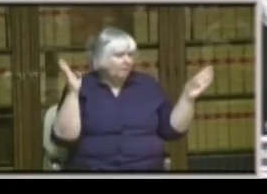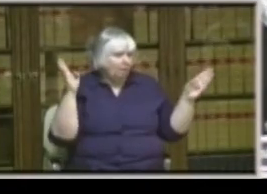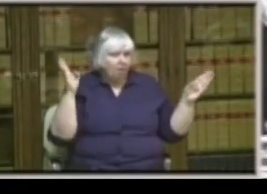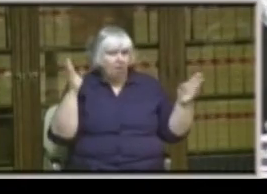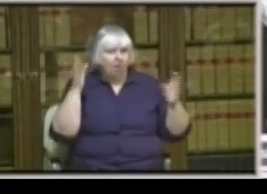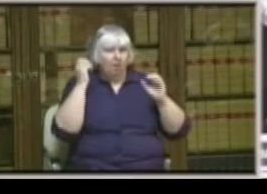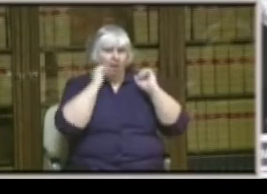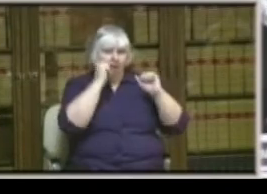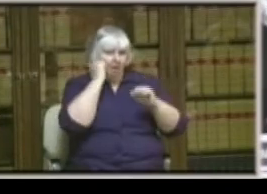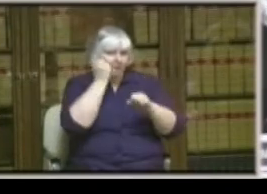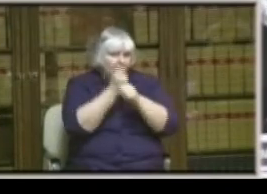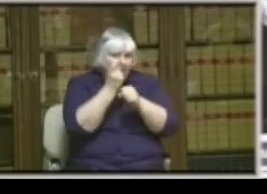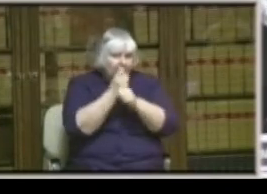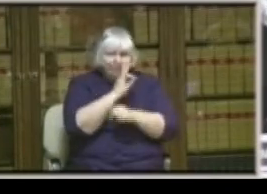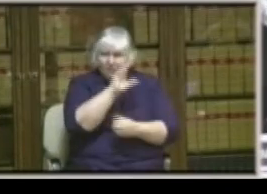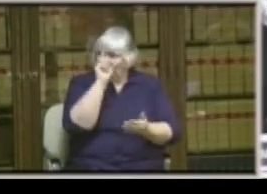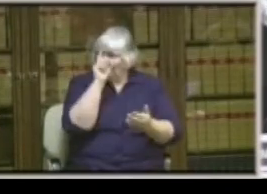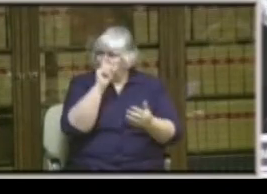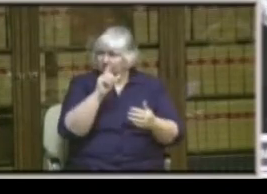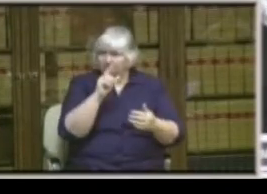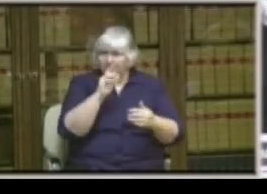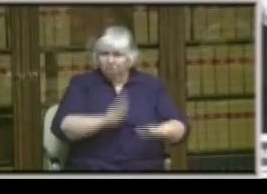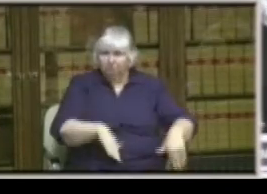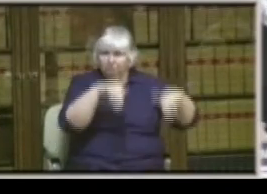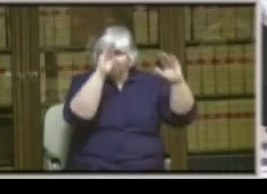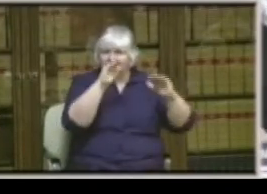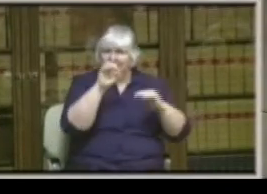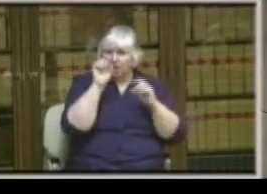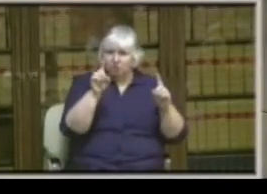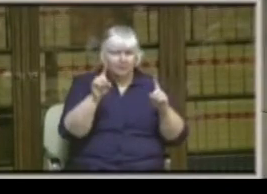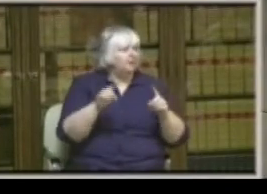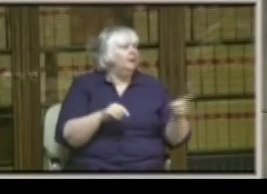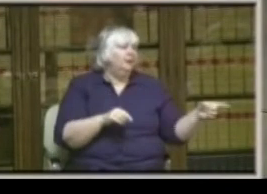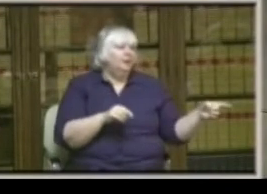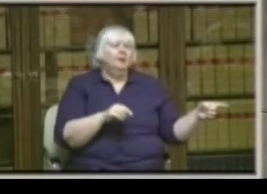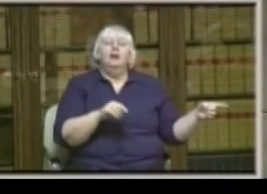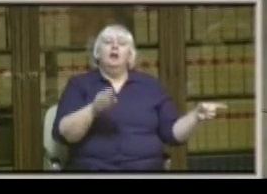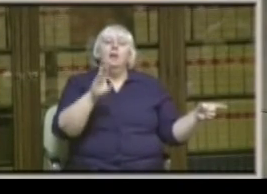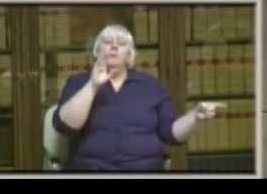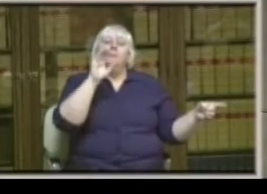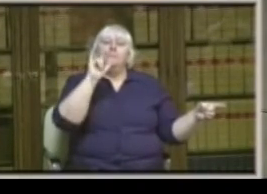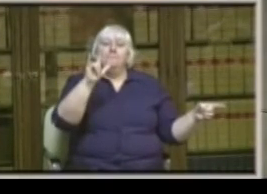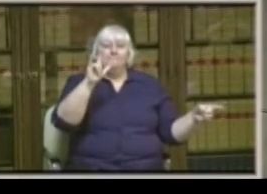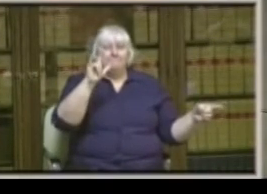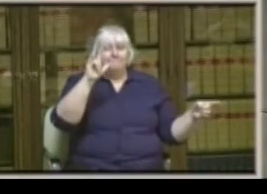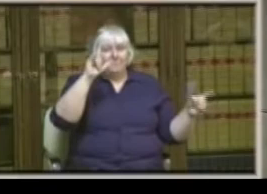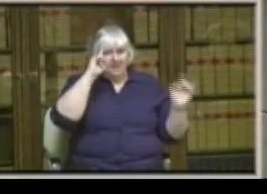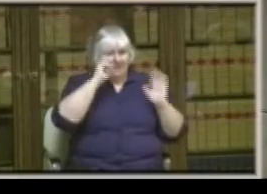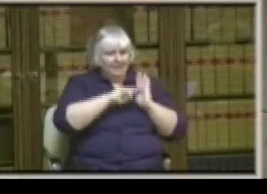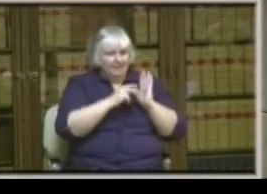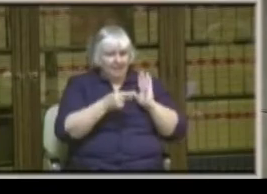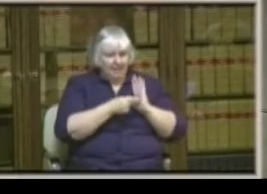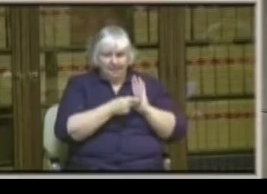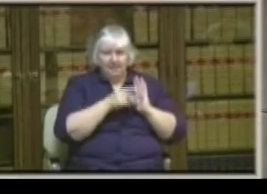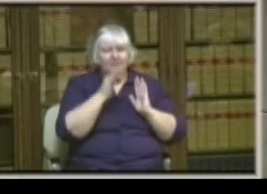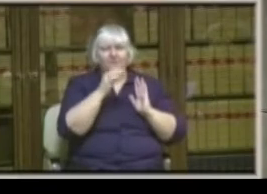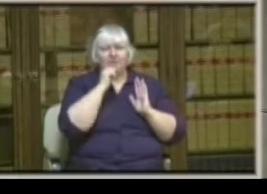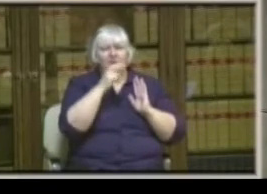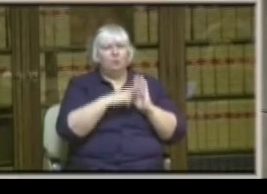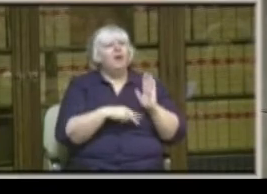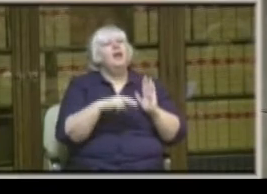of their education? And I would just clarify, the bill is intended, if it doesn't read that way, this is intended